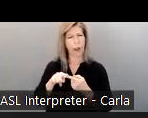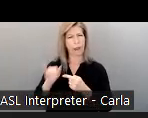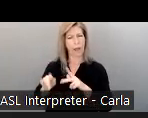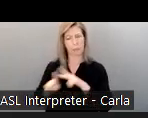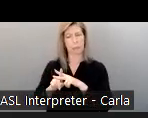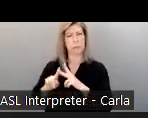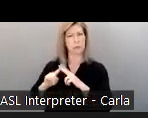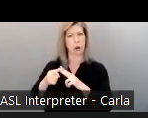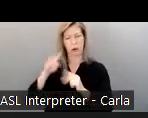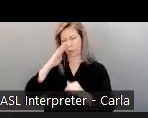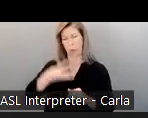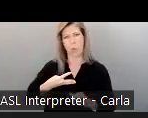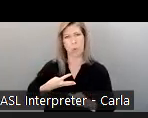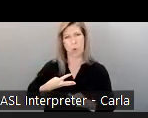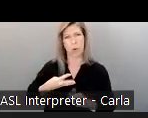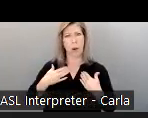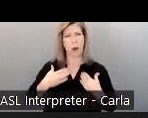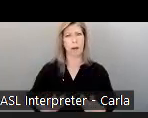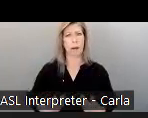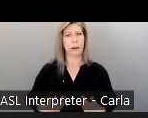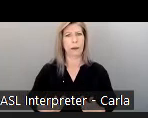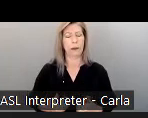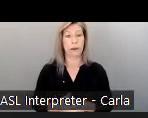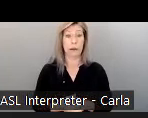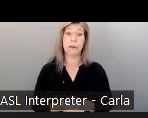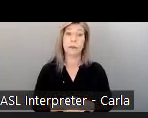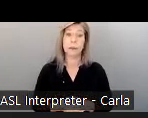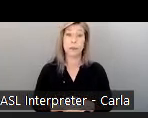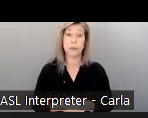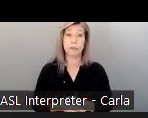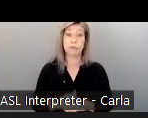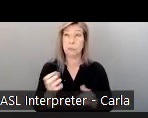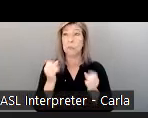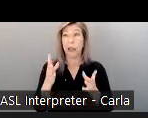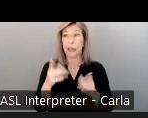For many of us, especially marginalized folks,